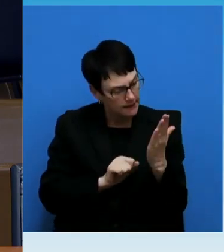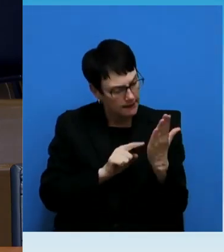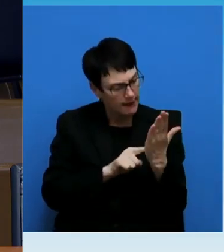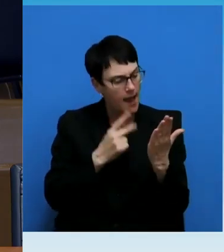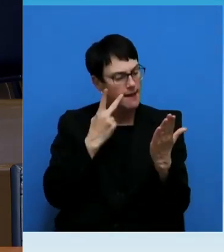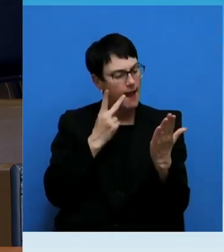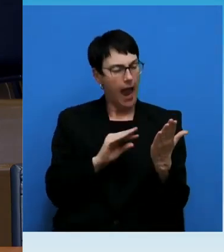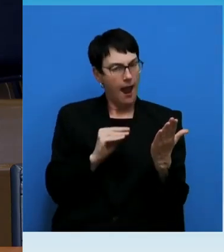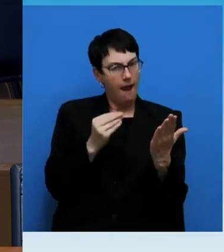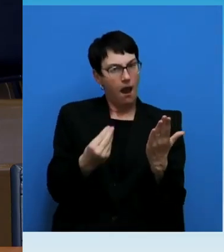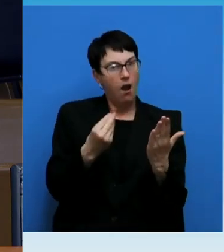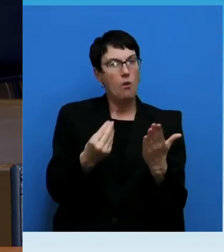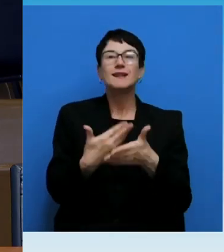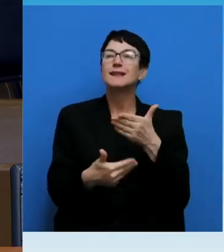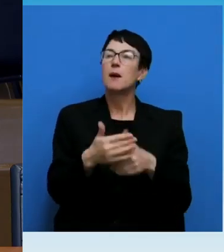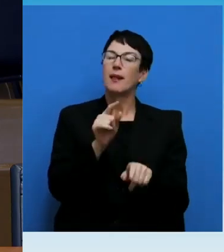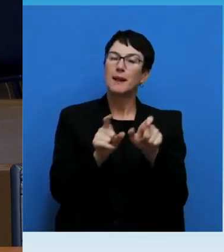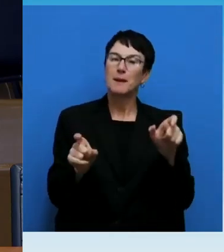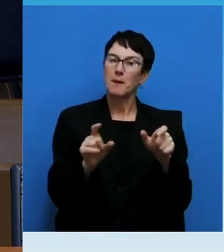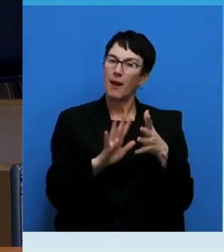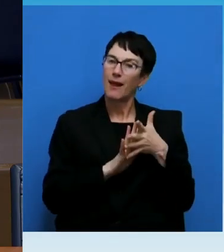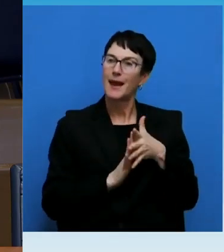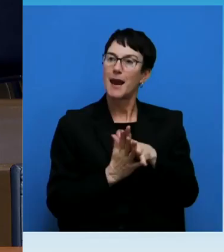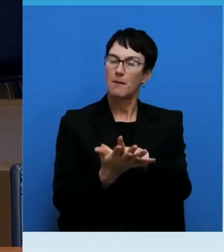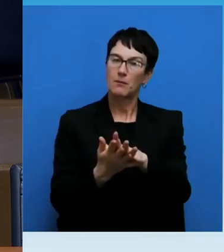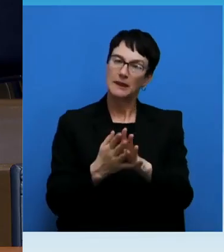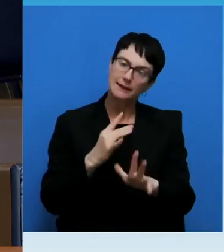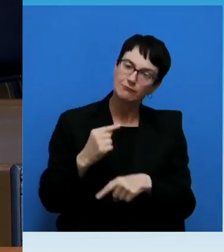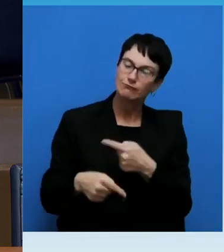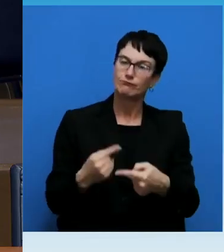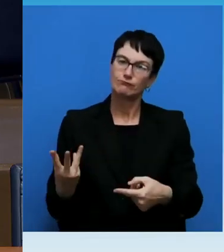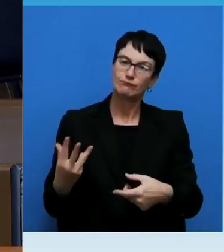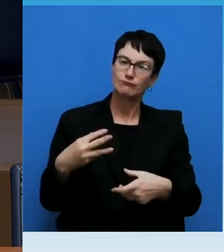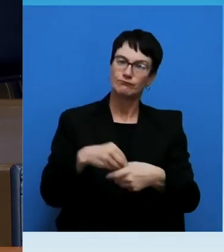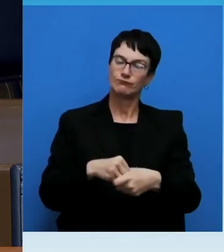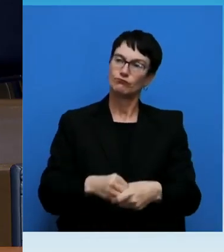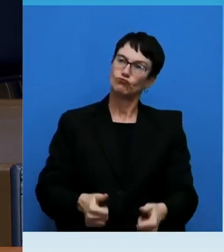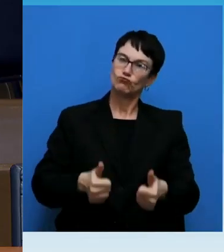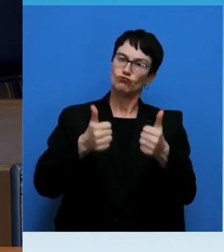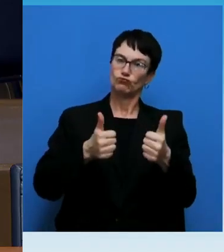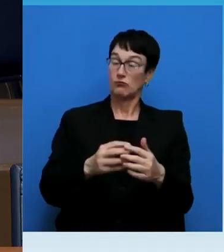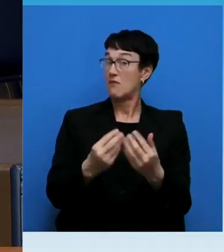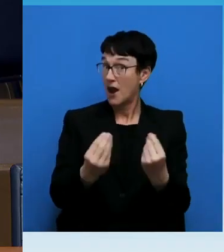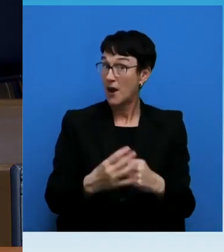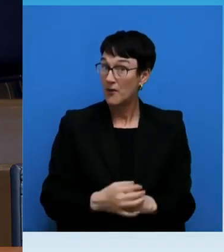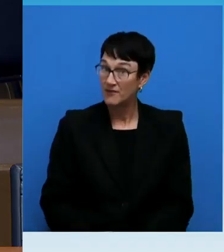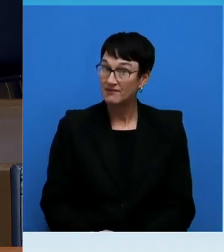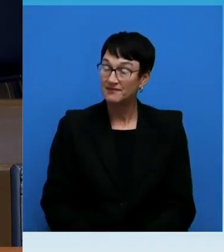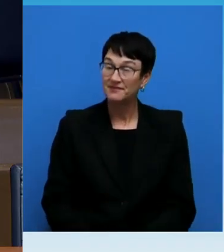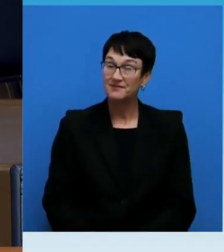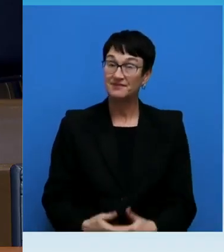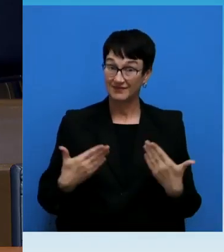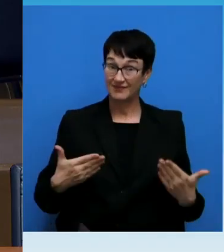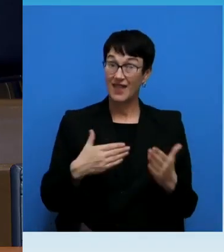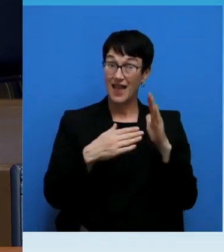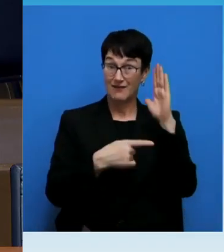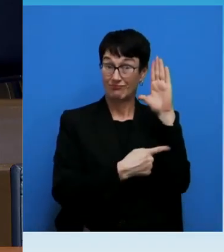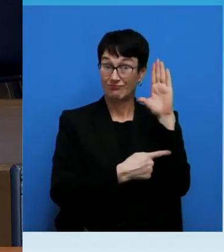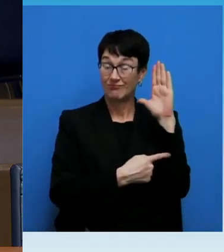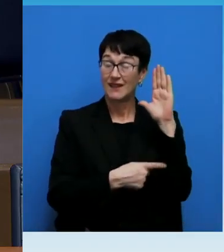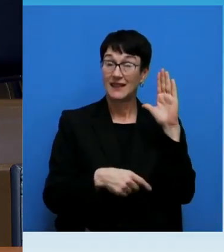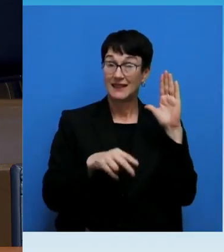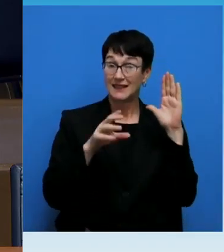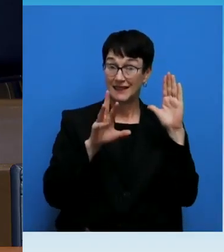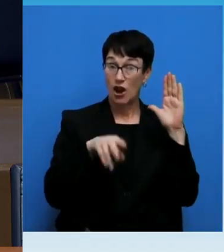disabilities. Excellencies, as we commemorate 20 years of the CRPD, this moment calls for renewed ambition.